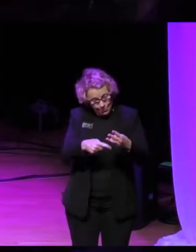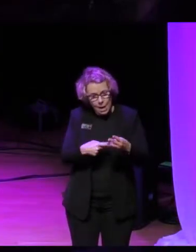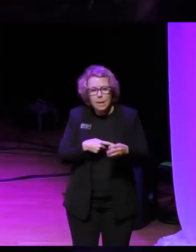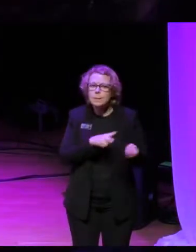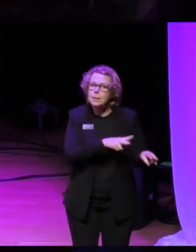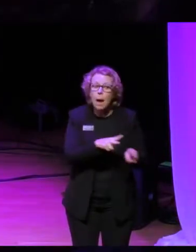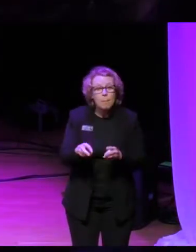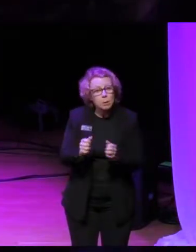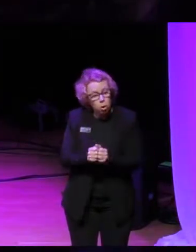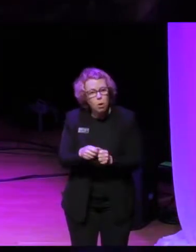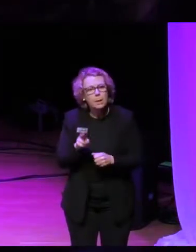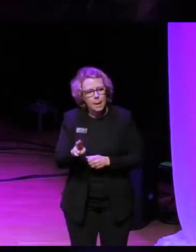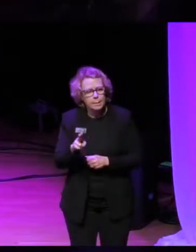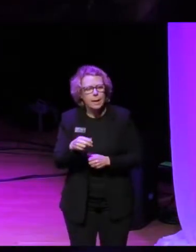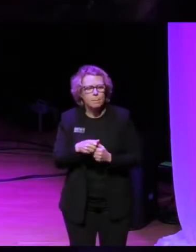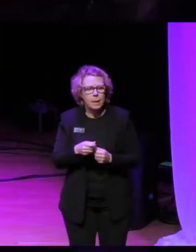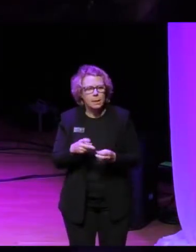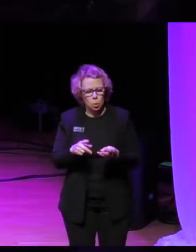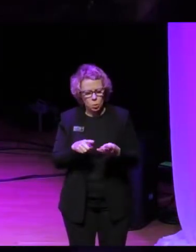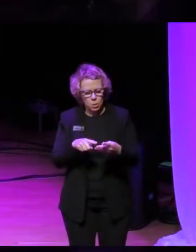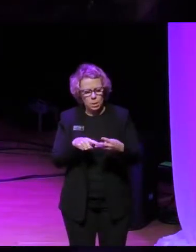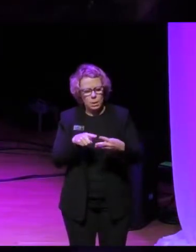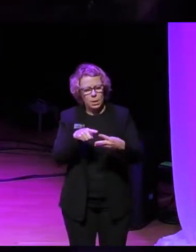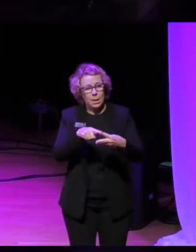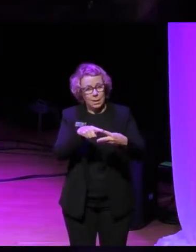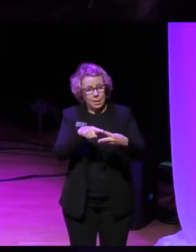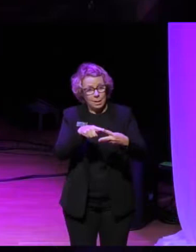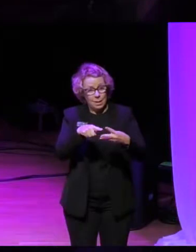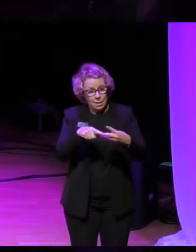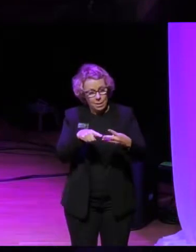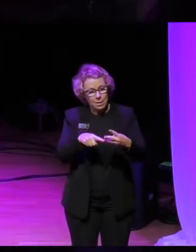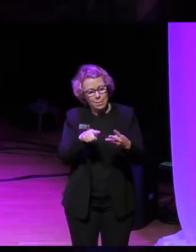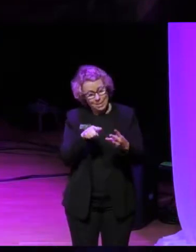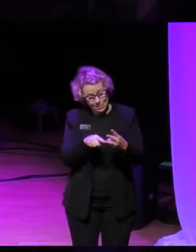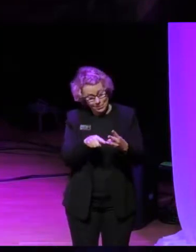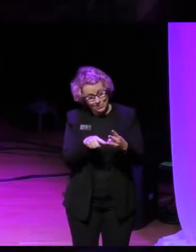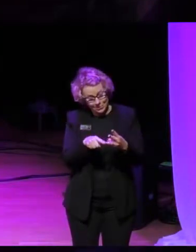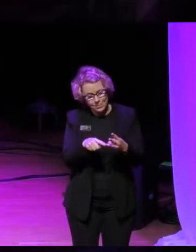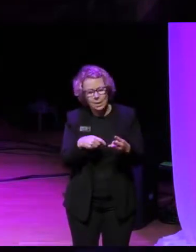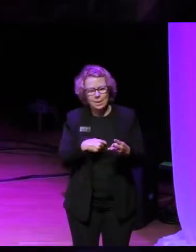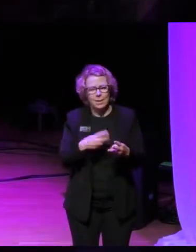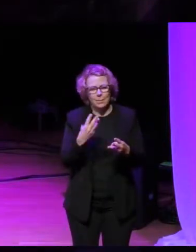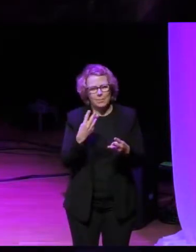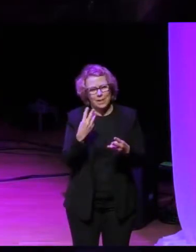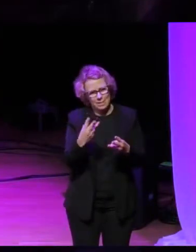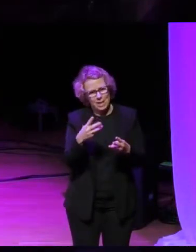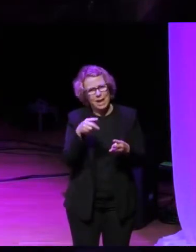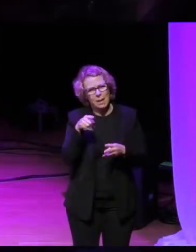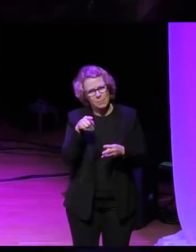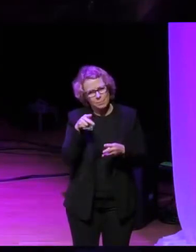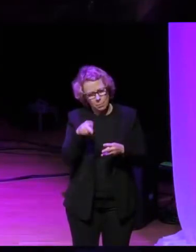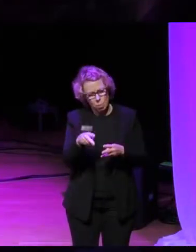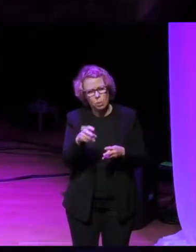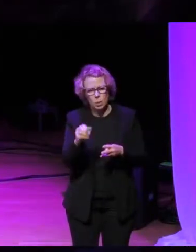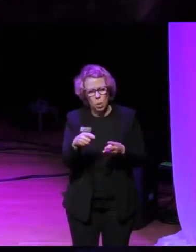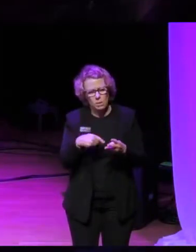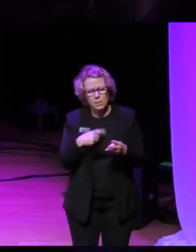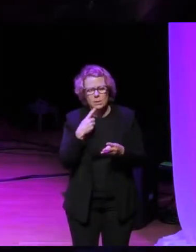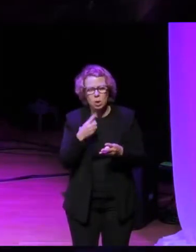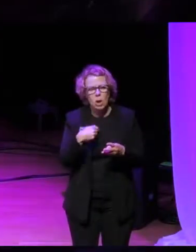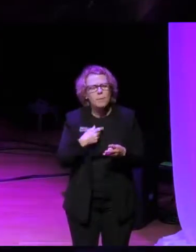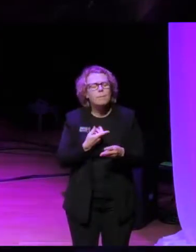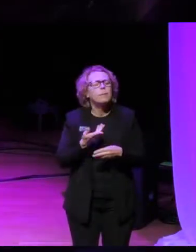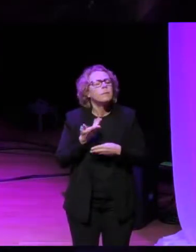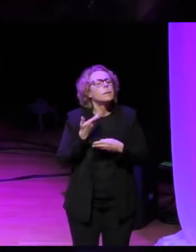back litigating in the first instance Travel Ban 3.0, as we call it. We went back to the district